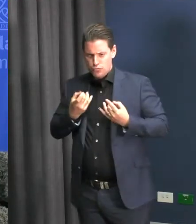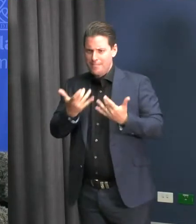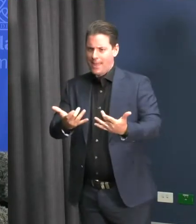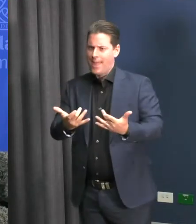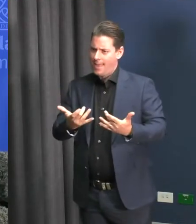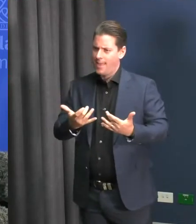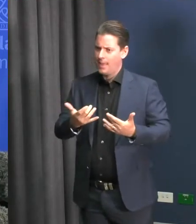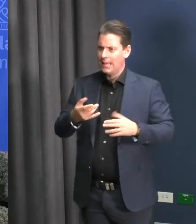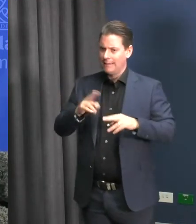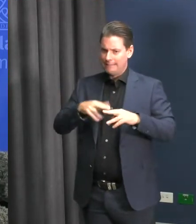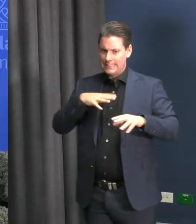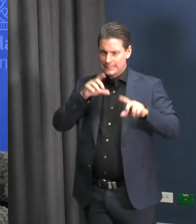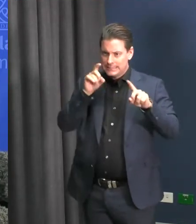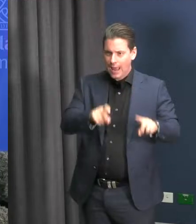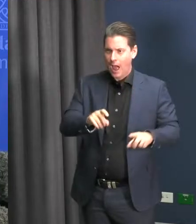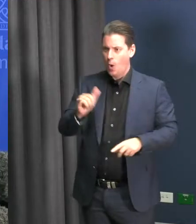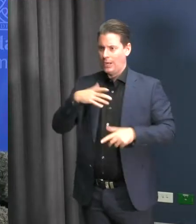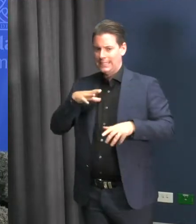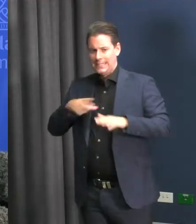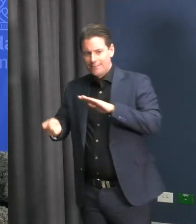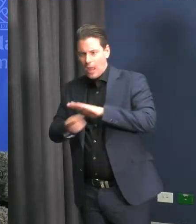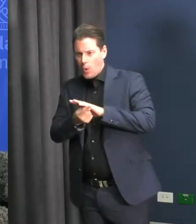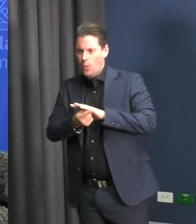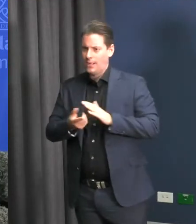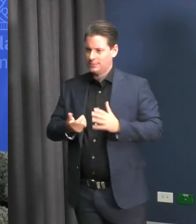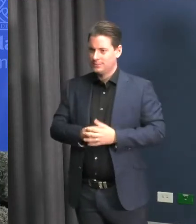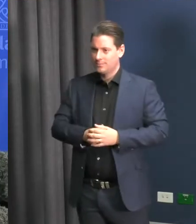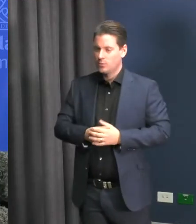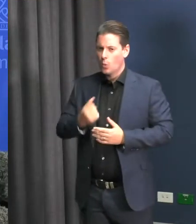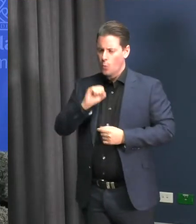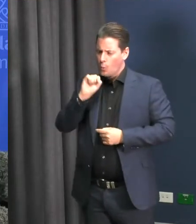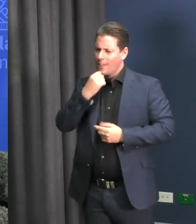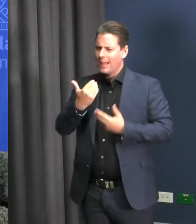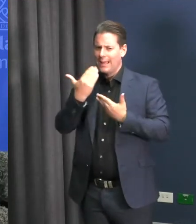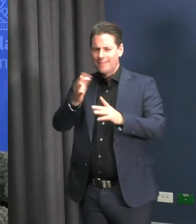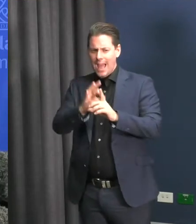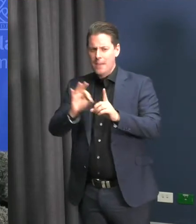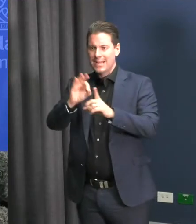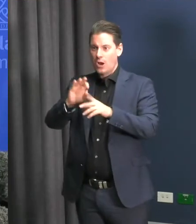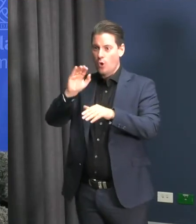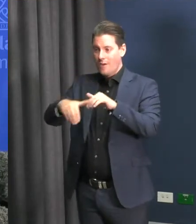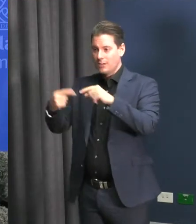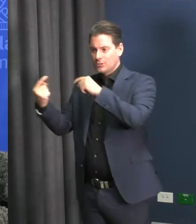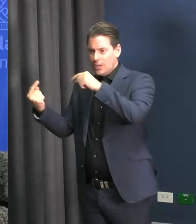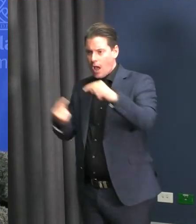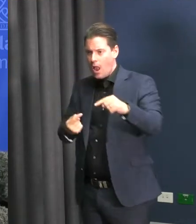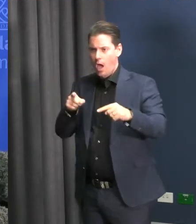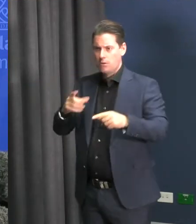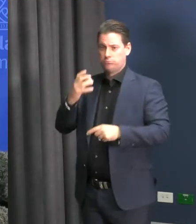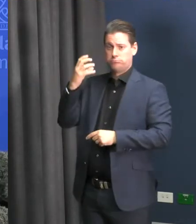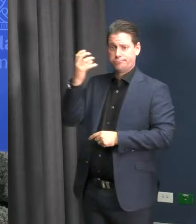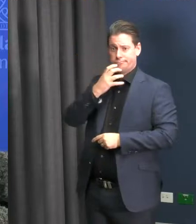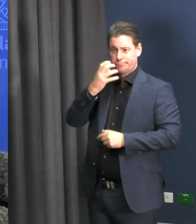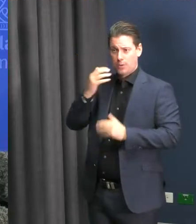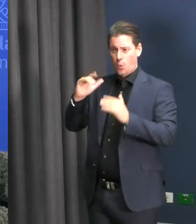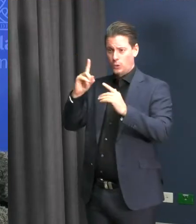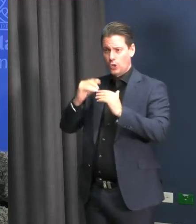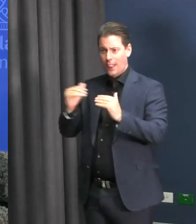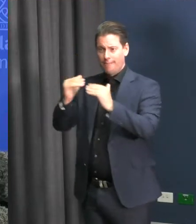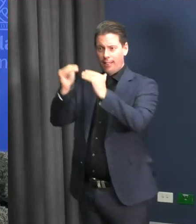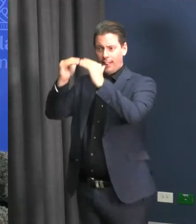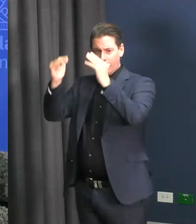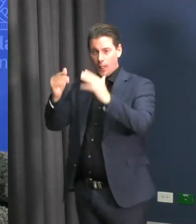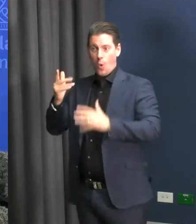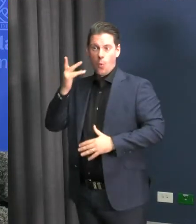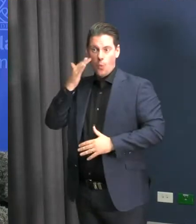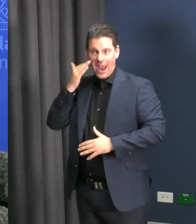So as we know what the intensity looks like, where it will cross, what time, we will continue to share that. One thing is for certain, and